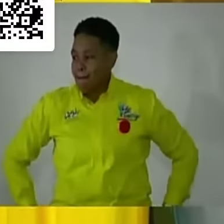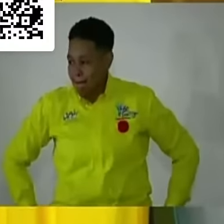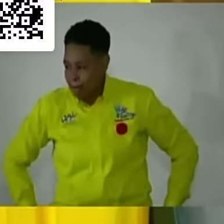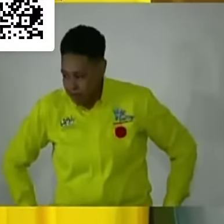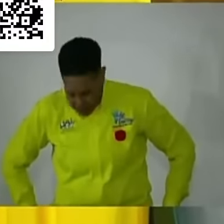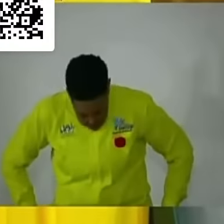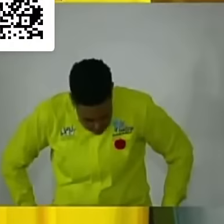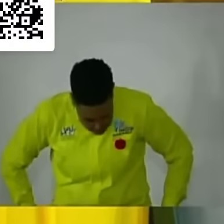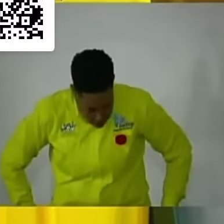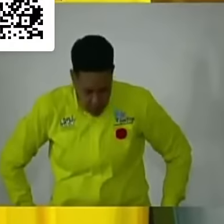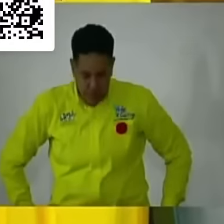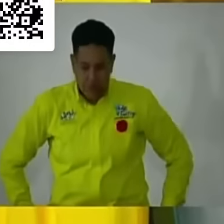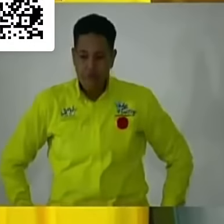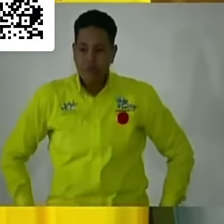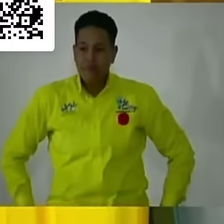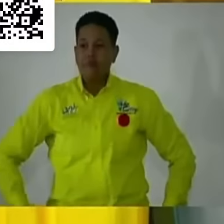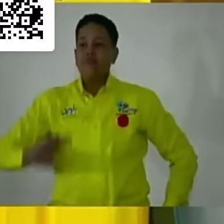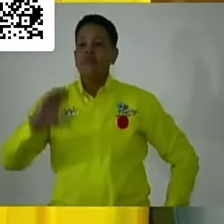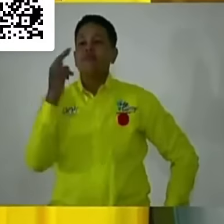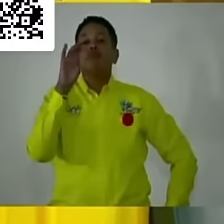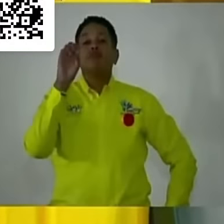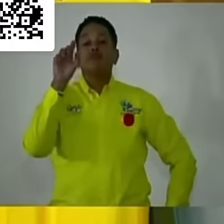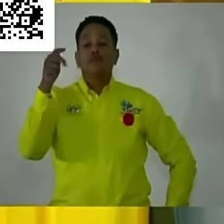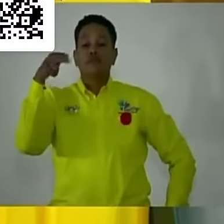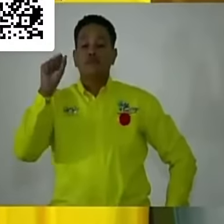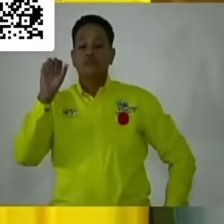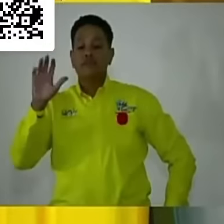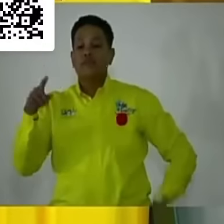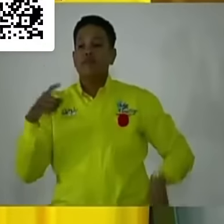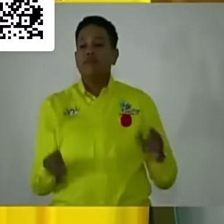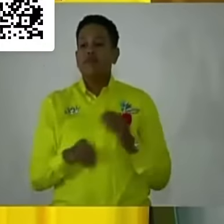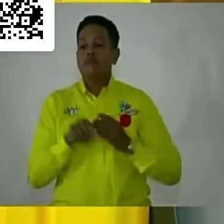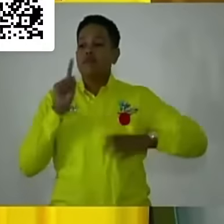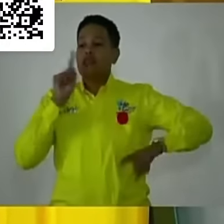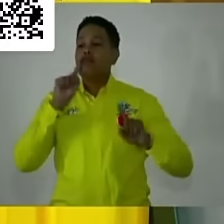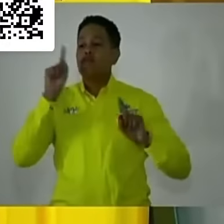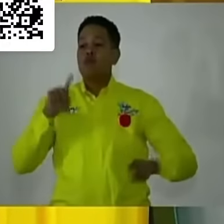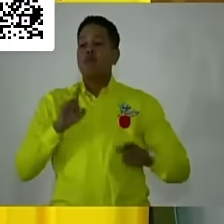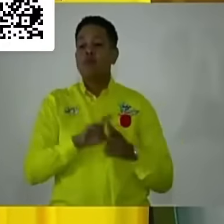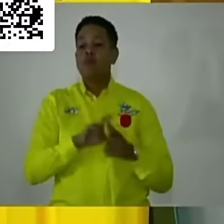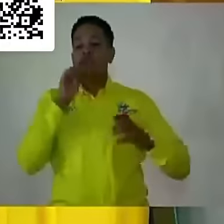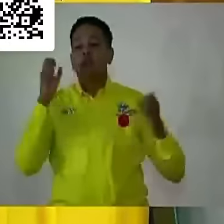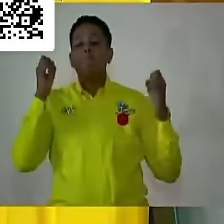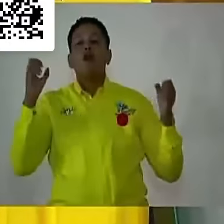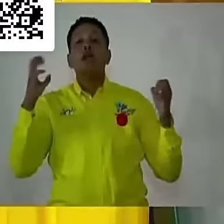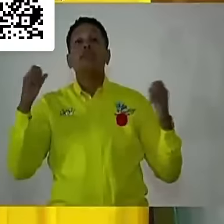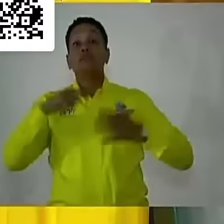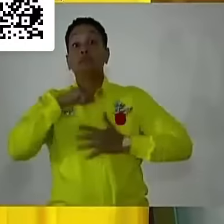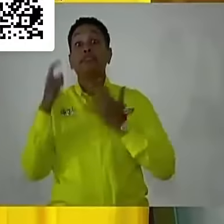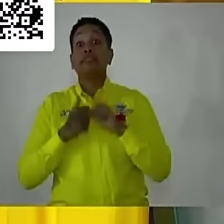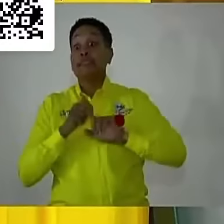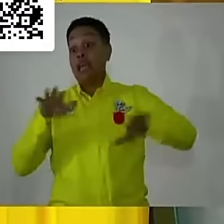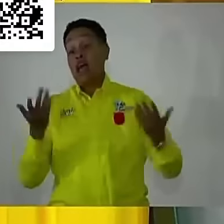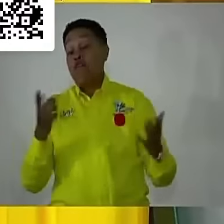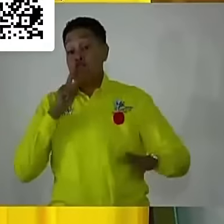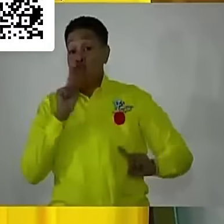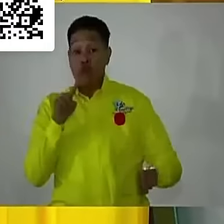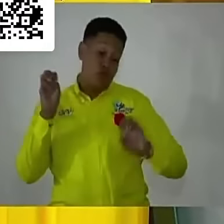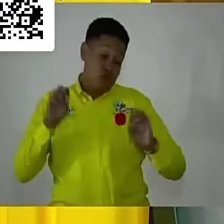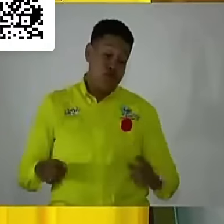Speaker, Charlemont High School have reported a multiplicity of